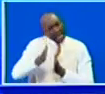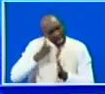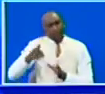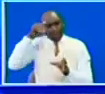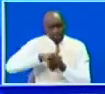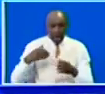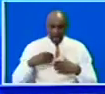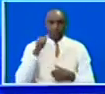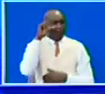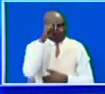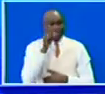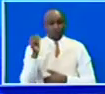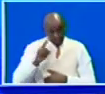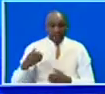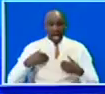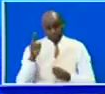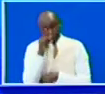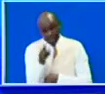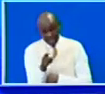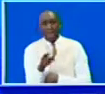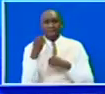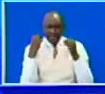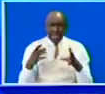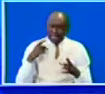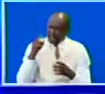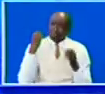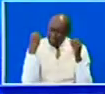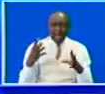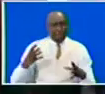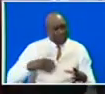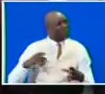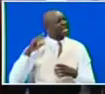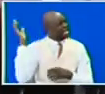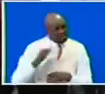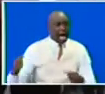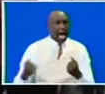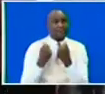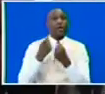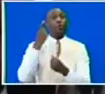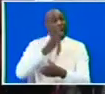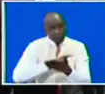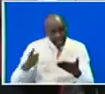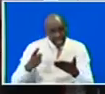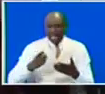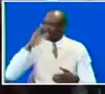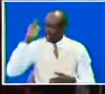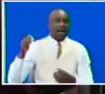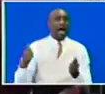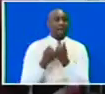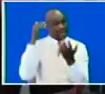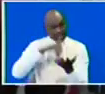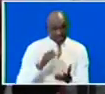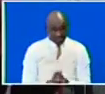that's between Mombasa and Nairobi, making it the highest number ever recorded in 1 week for rail transport here in